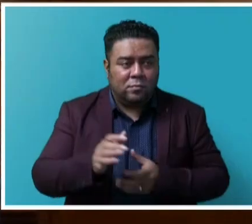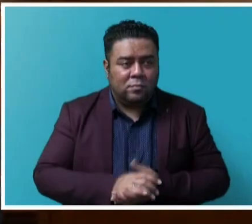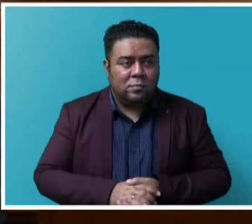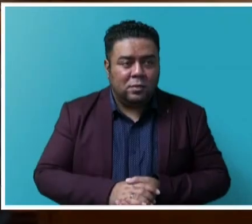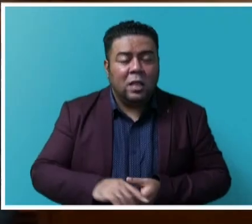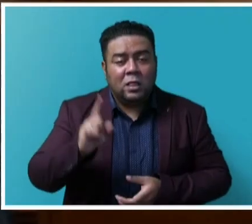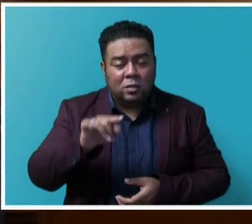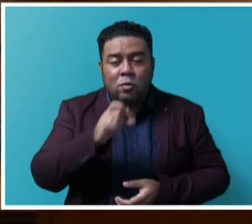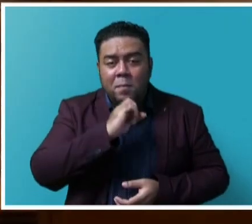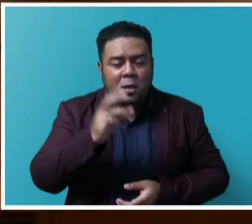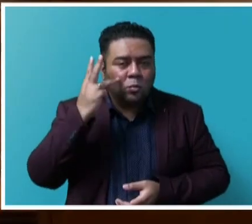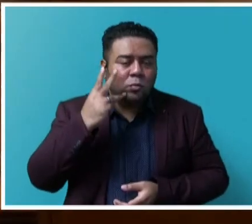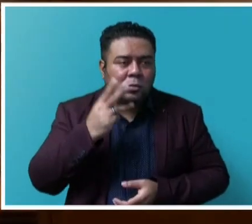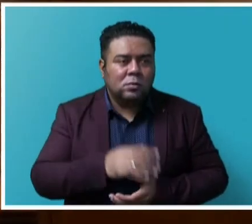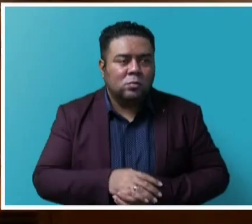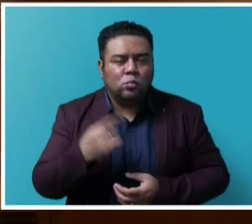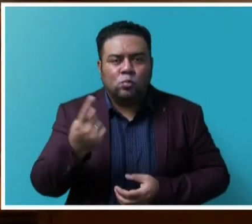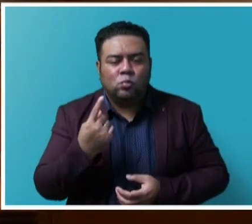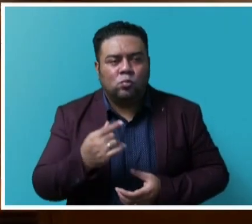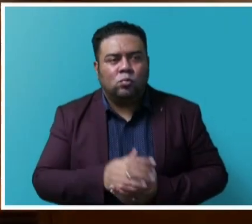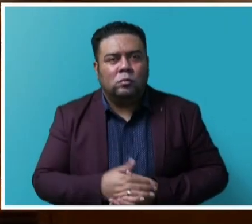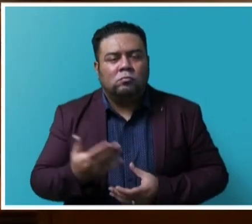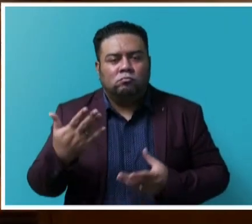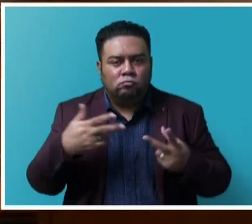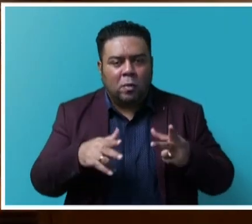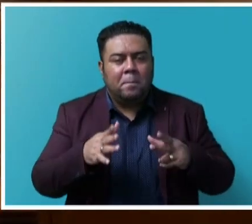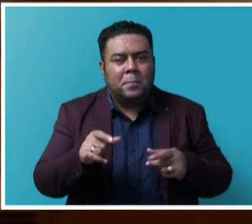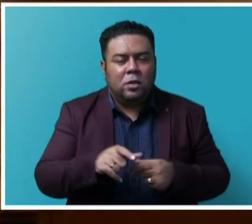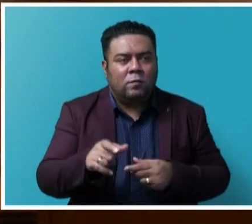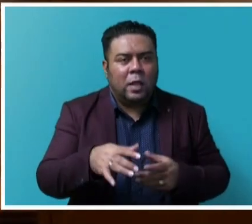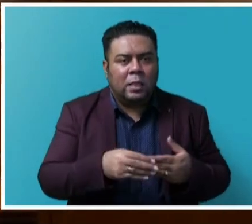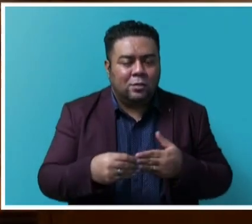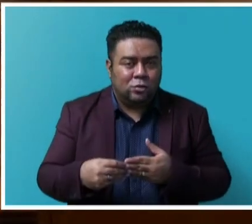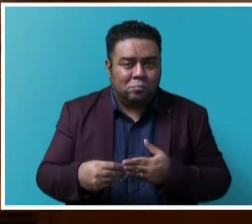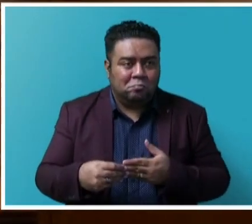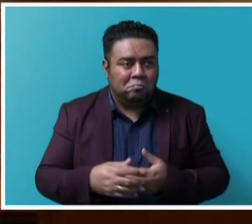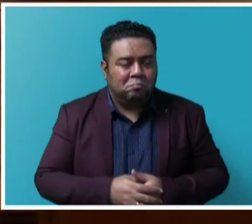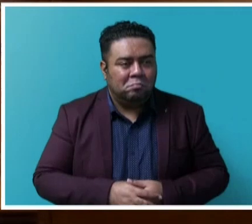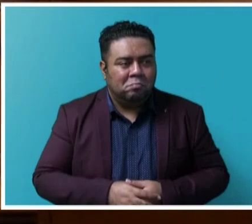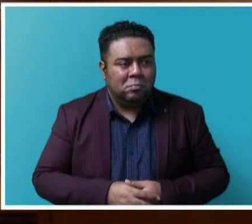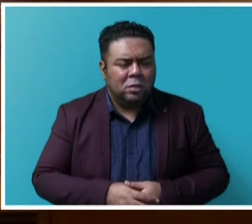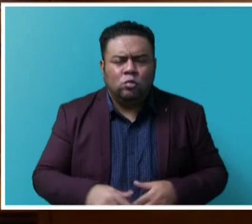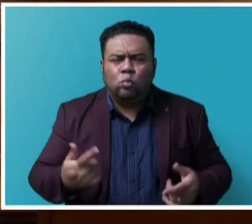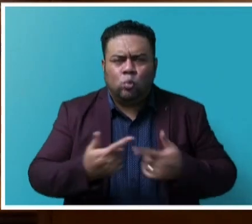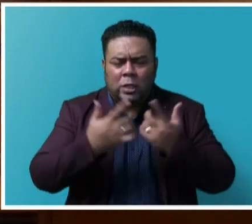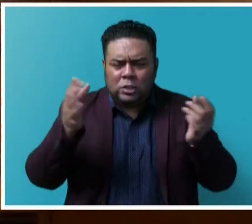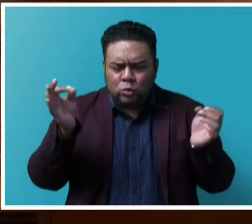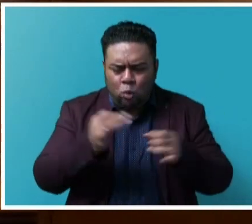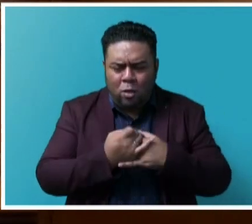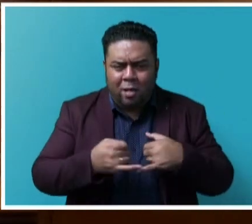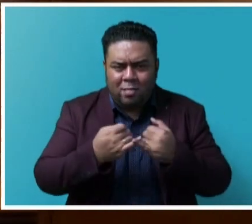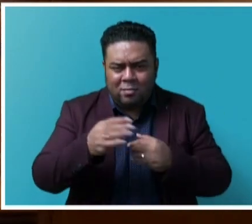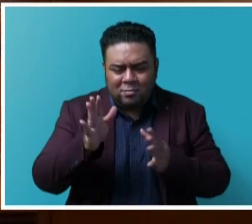were men and women who had trodden the path of leadership in this great small island state of